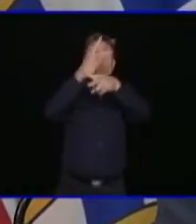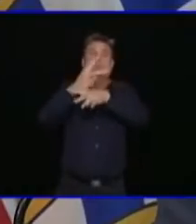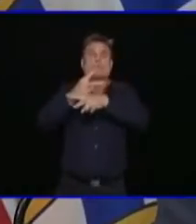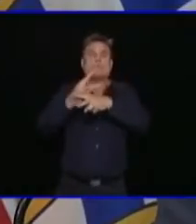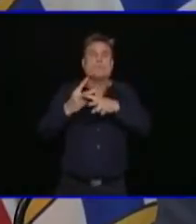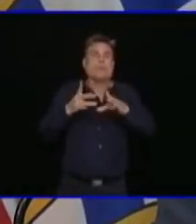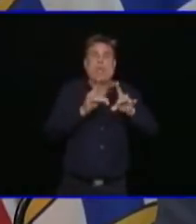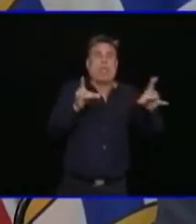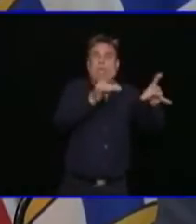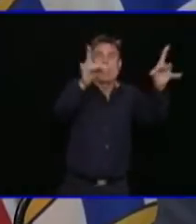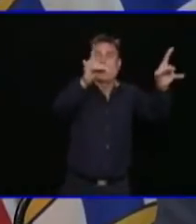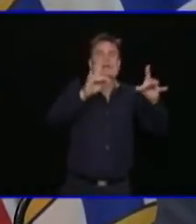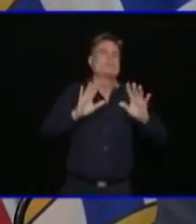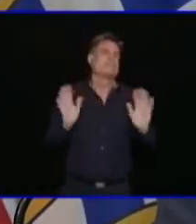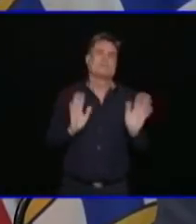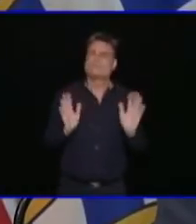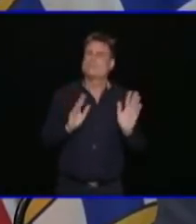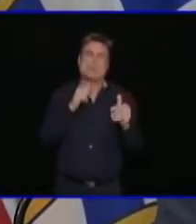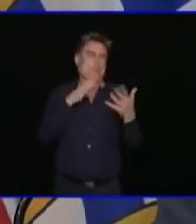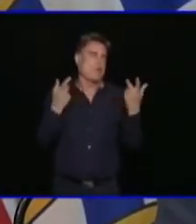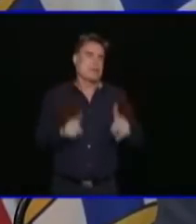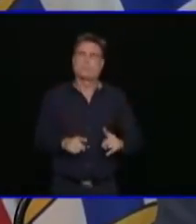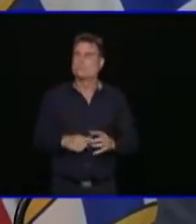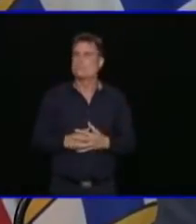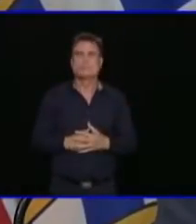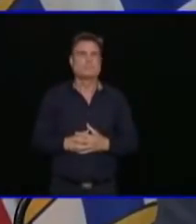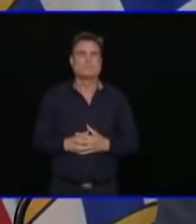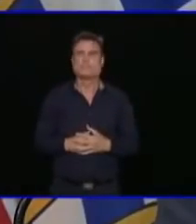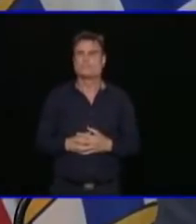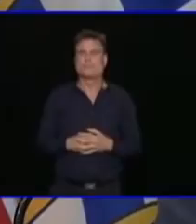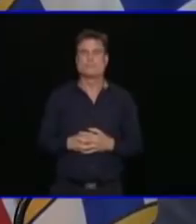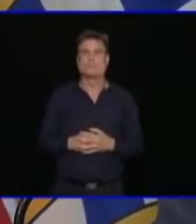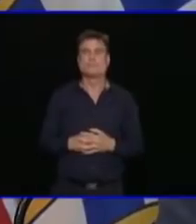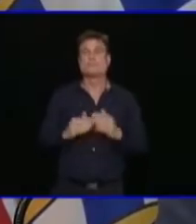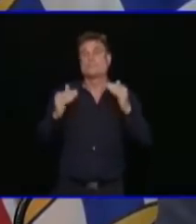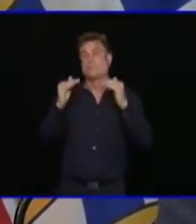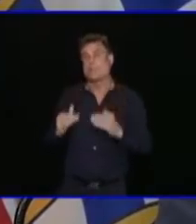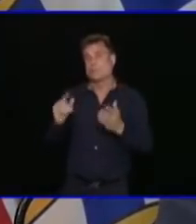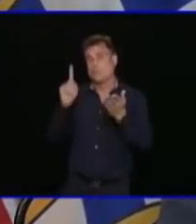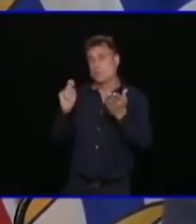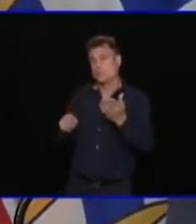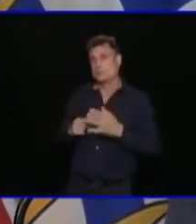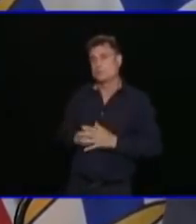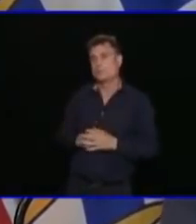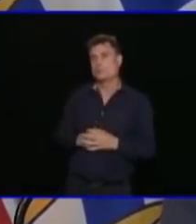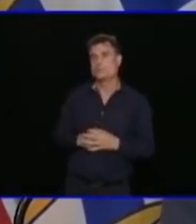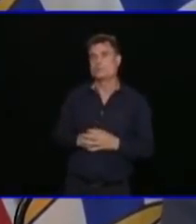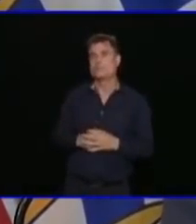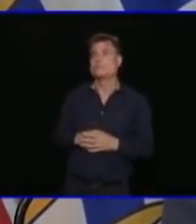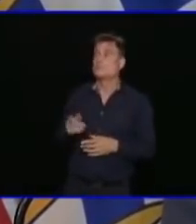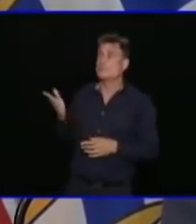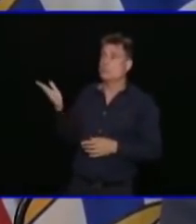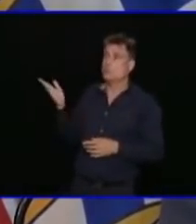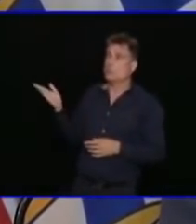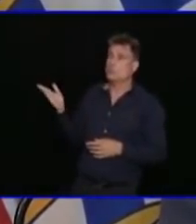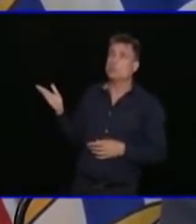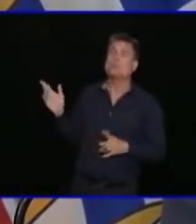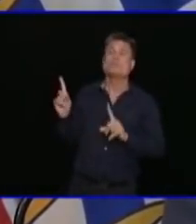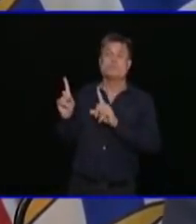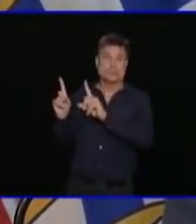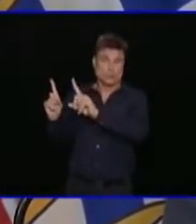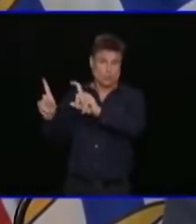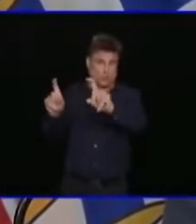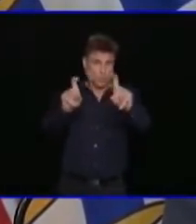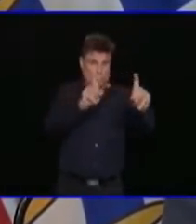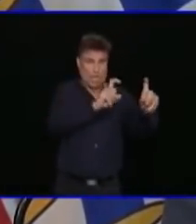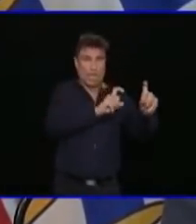Yes, one of the things I noticed in the responses to the survey was it was around 70% people saying they were